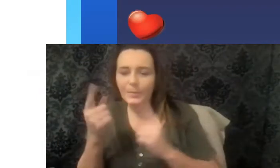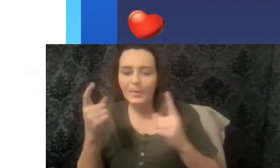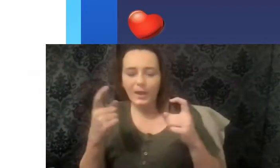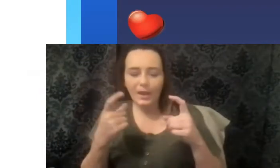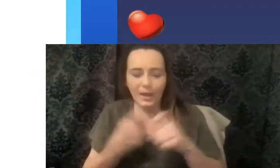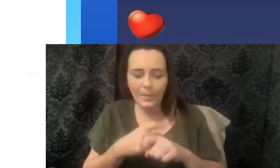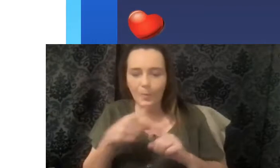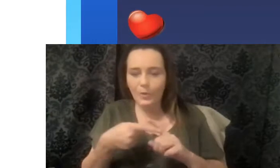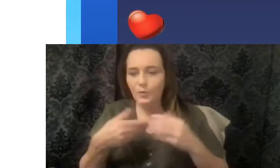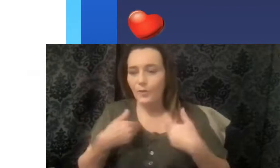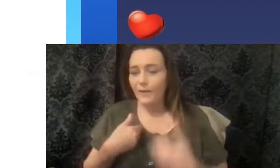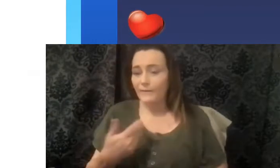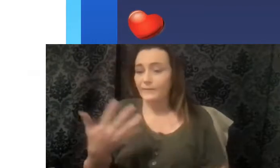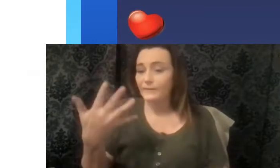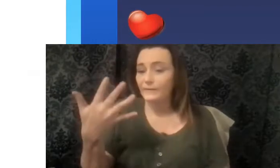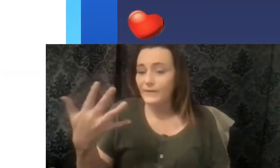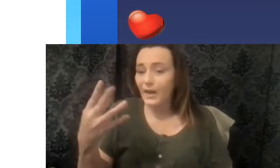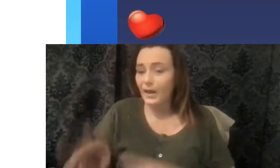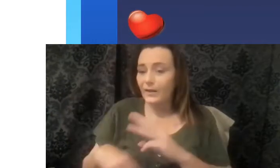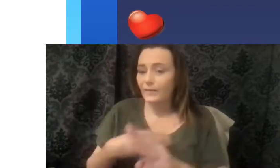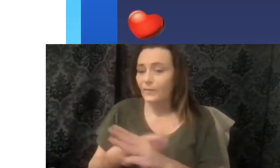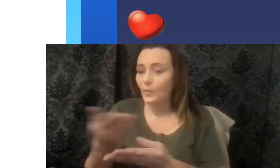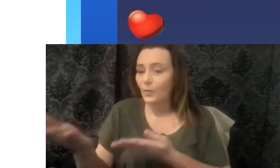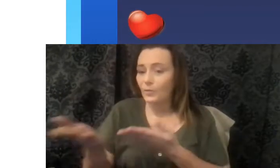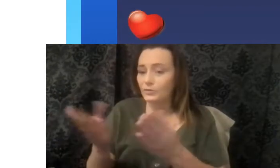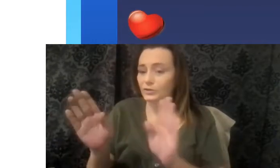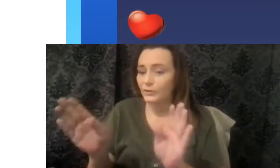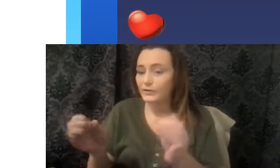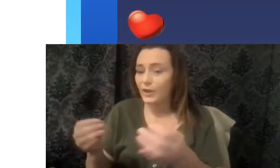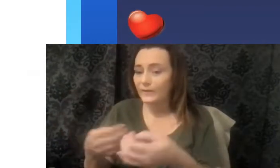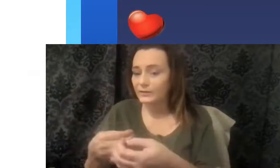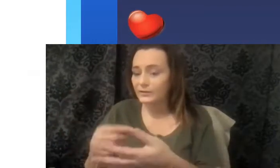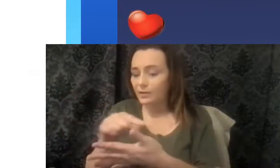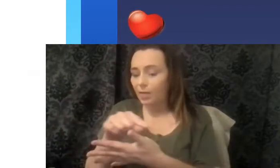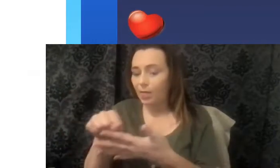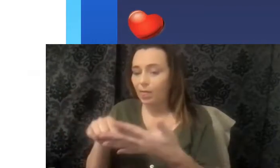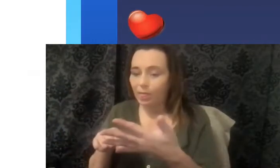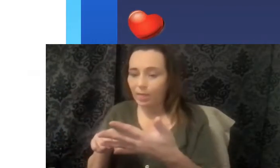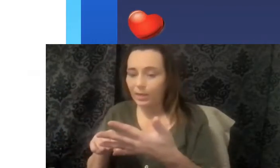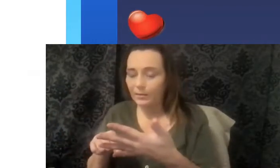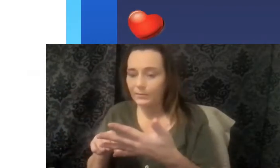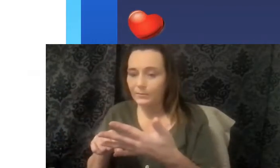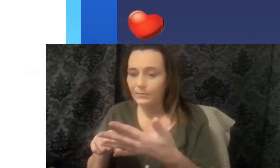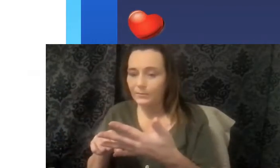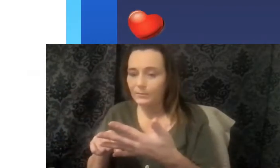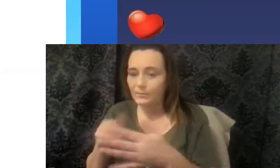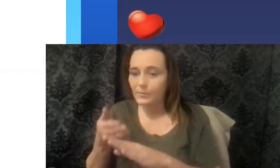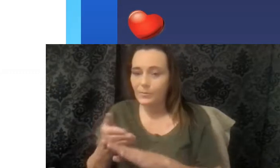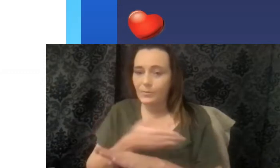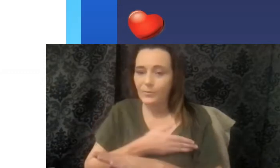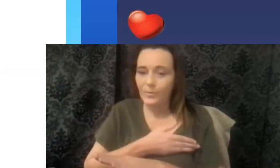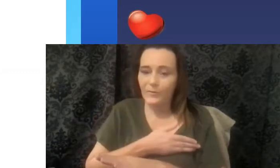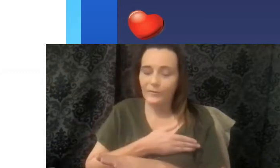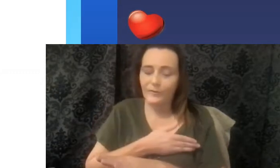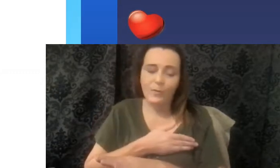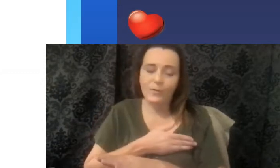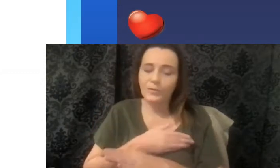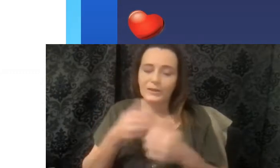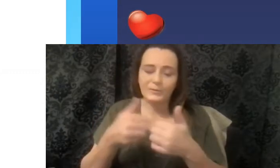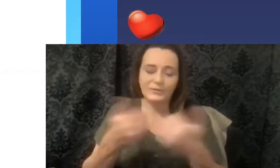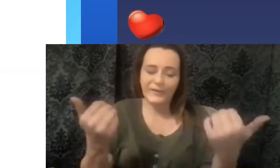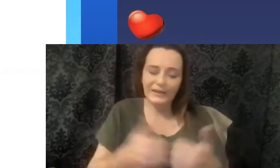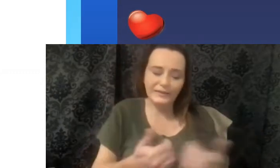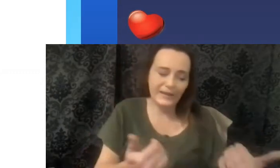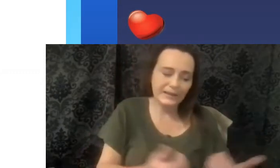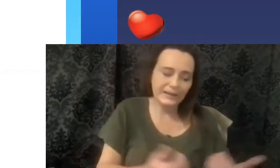have 5 World Service offices. And as Craig said, you know, there used to be a World Convention Corporation. It was divided up. We've